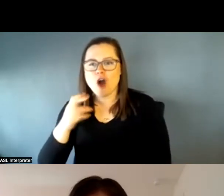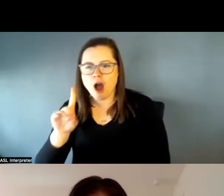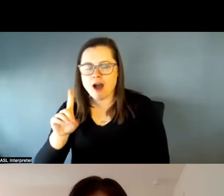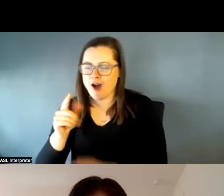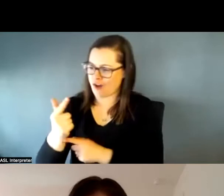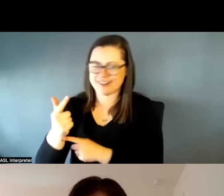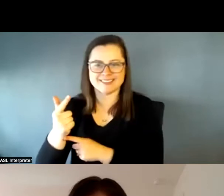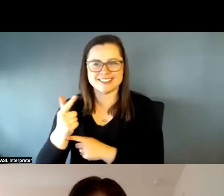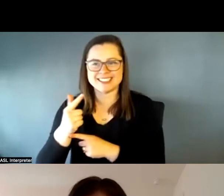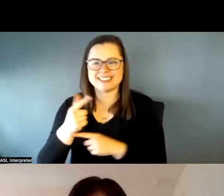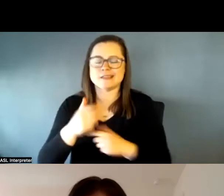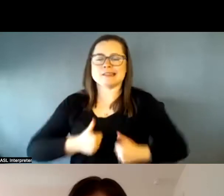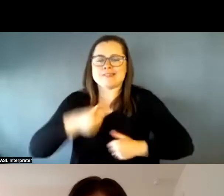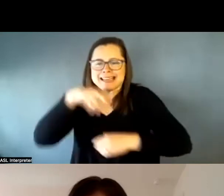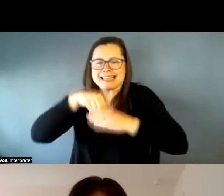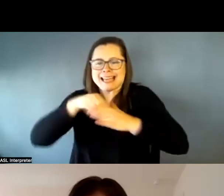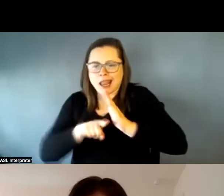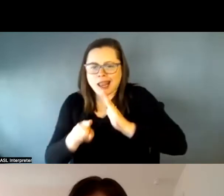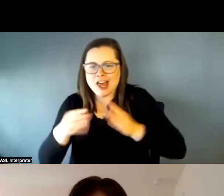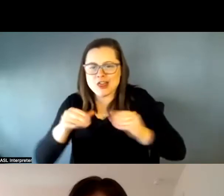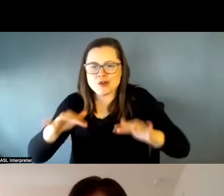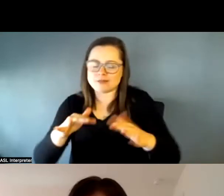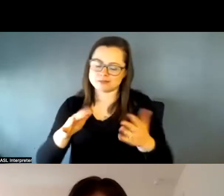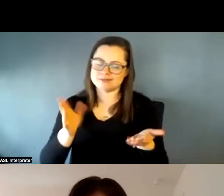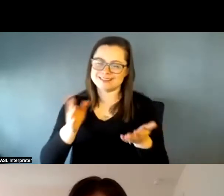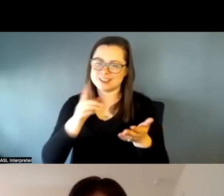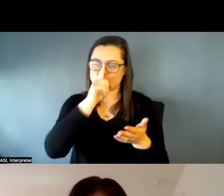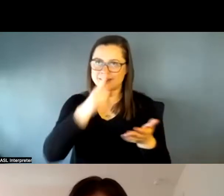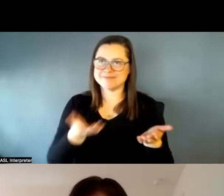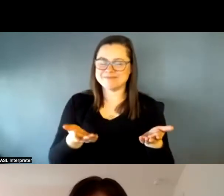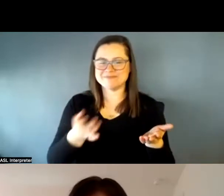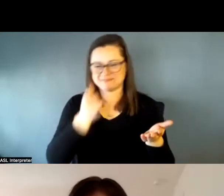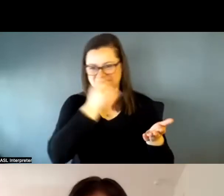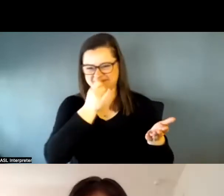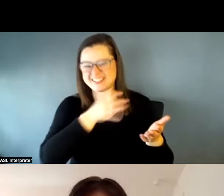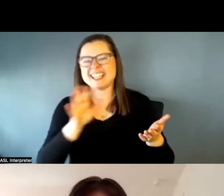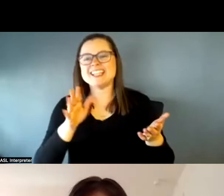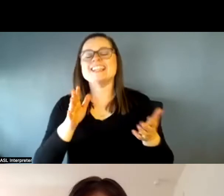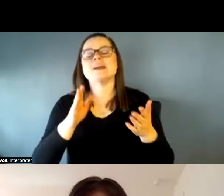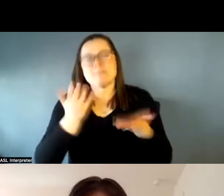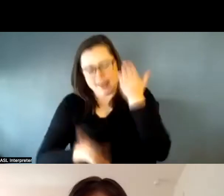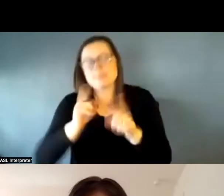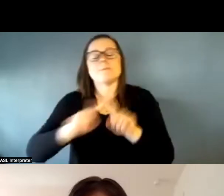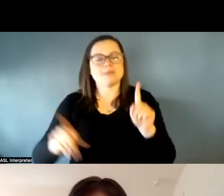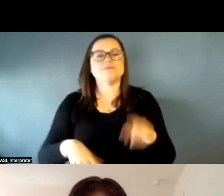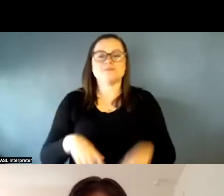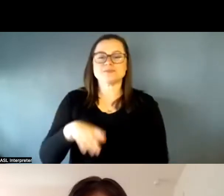that's kind of an extreme approach to it that I haven't taken. But I think it's important to acknowledge that